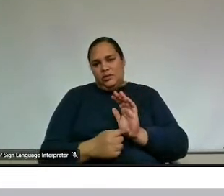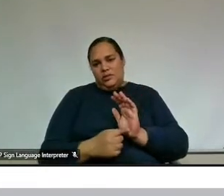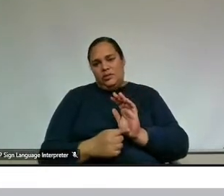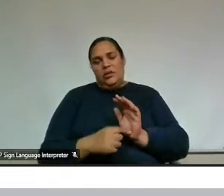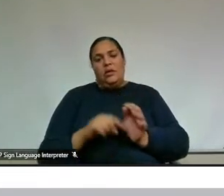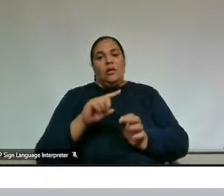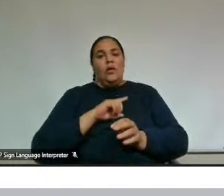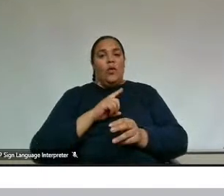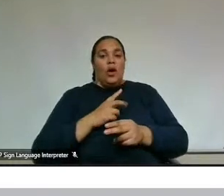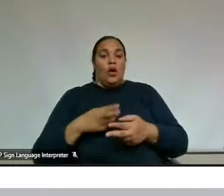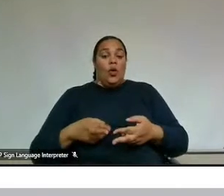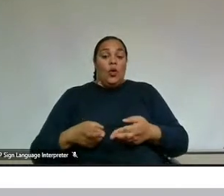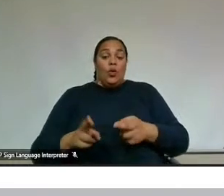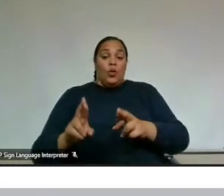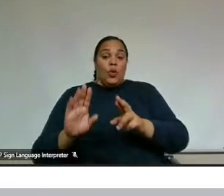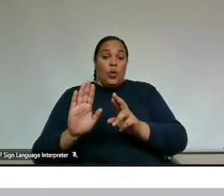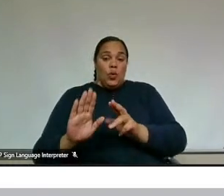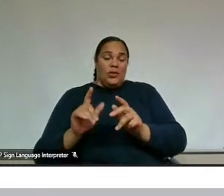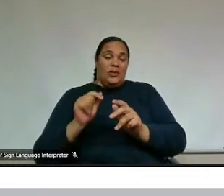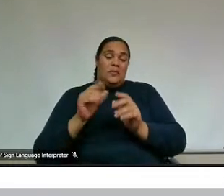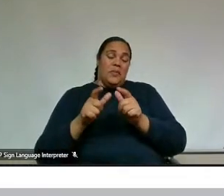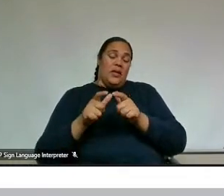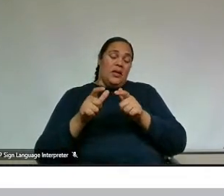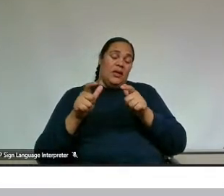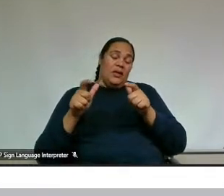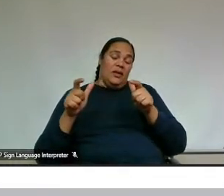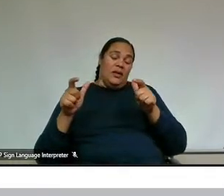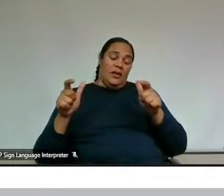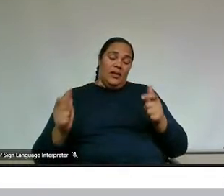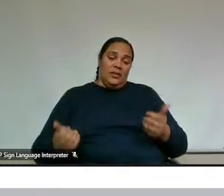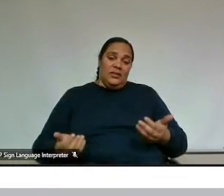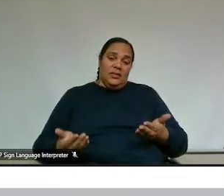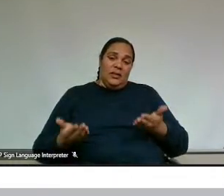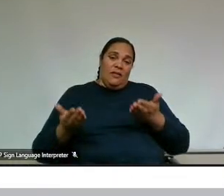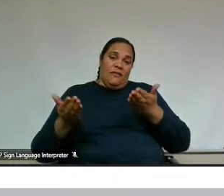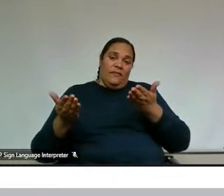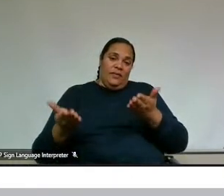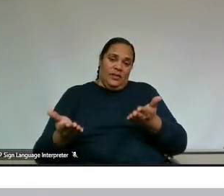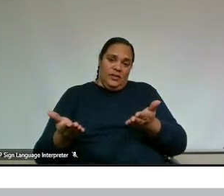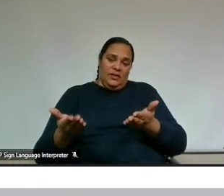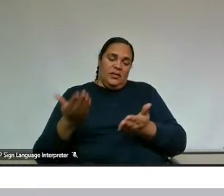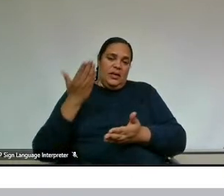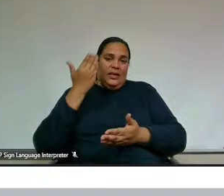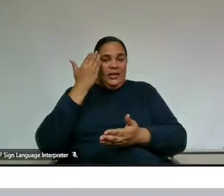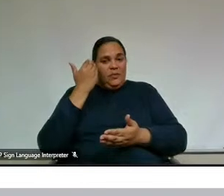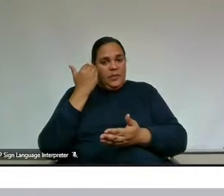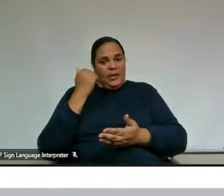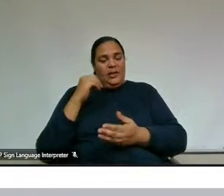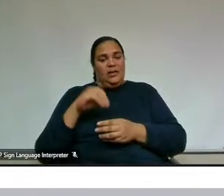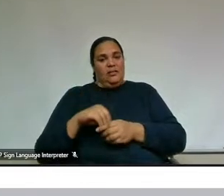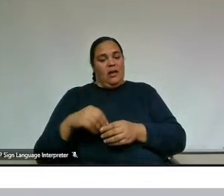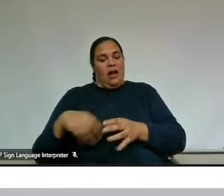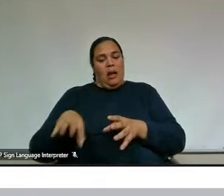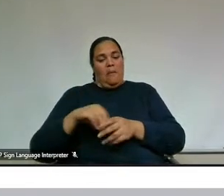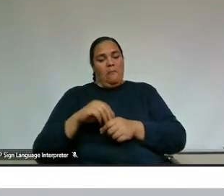As roads is a major service in the expectation of municipalities.